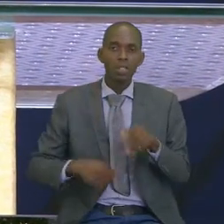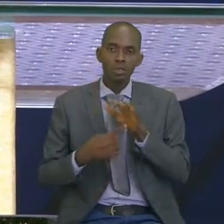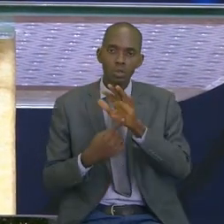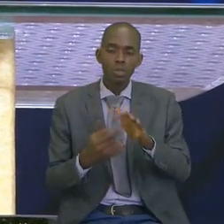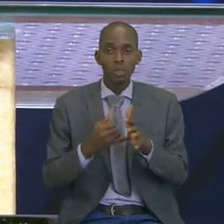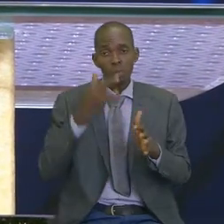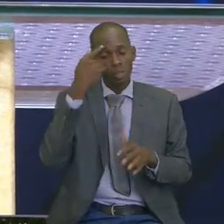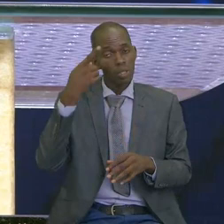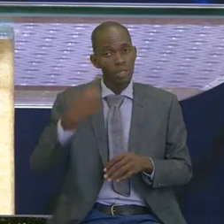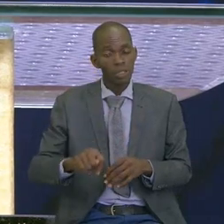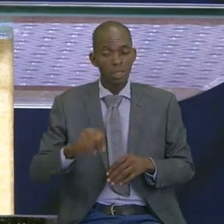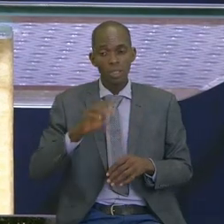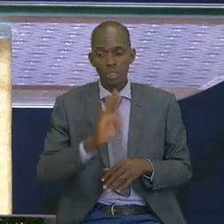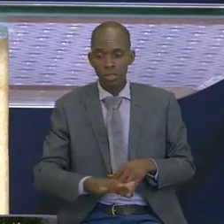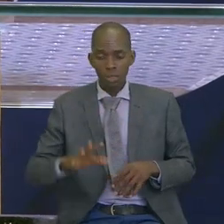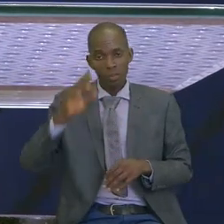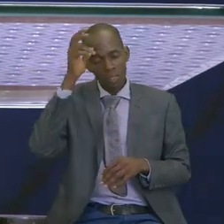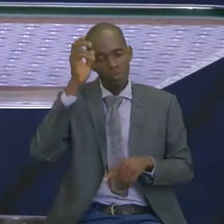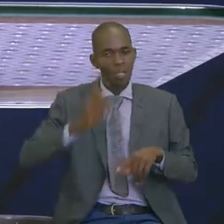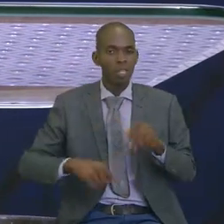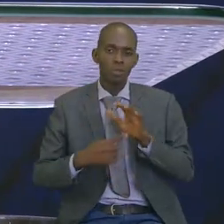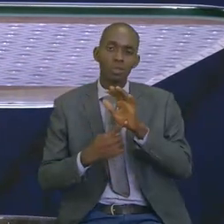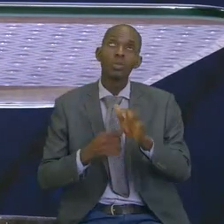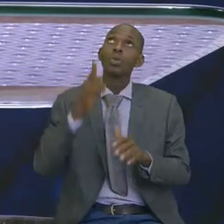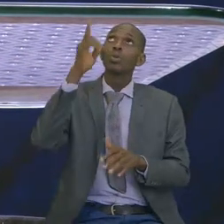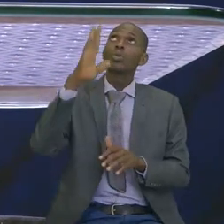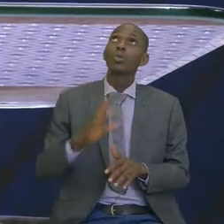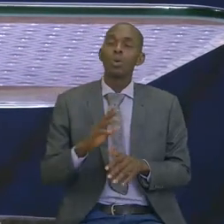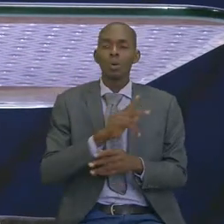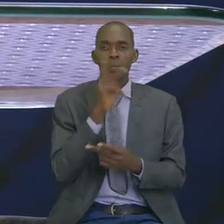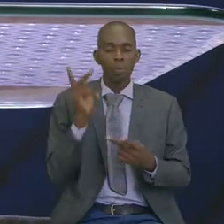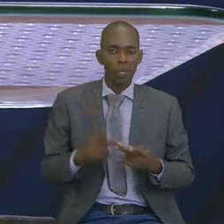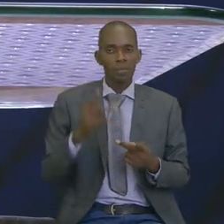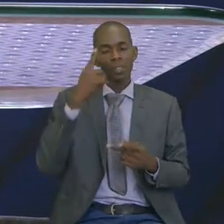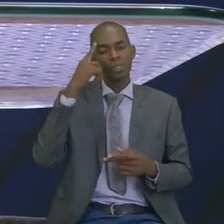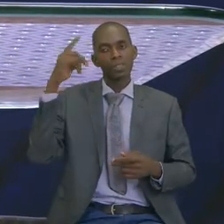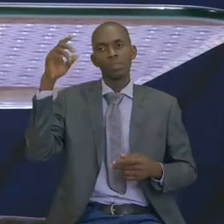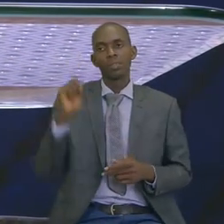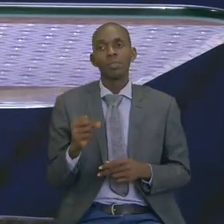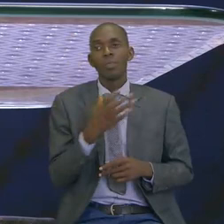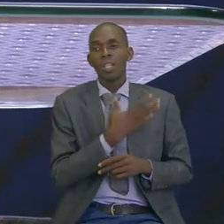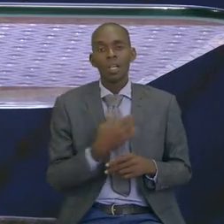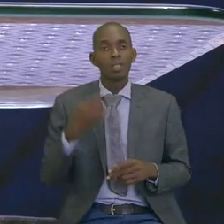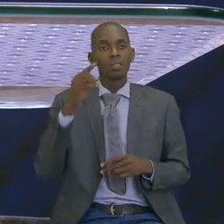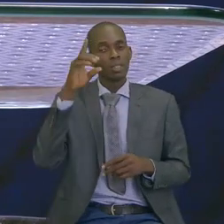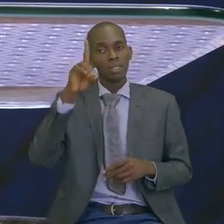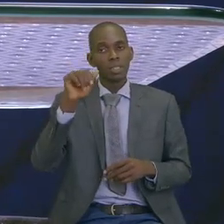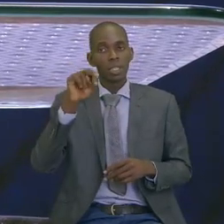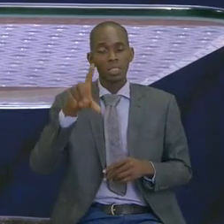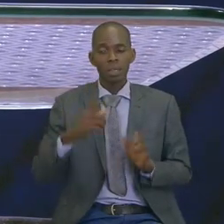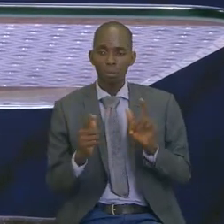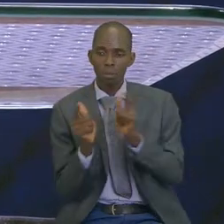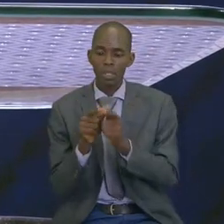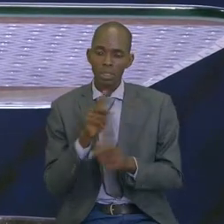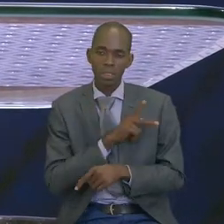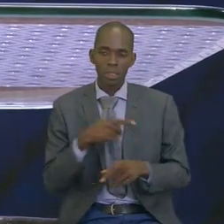the revelation of the Almighty God. So Daniel said, and he that revealeth secrets maketh